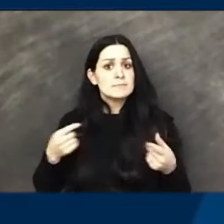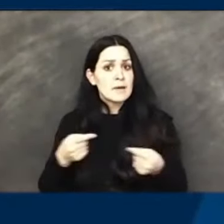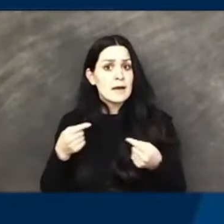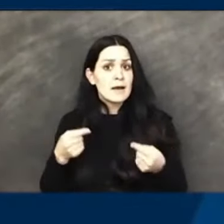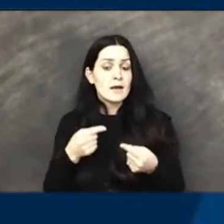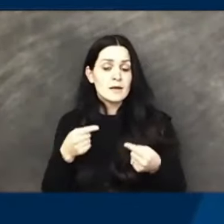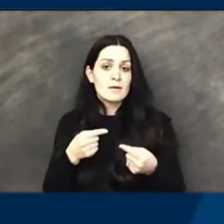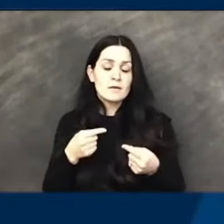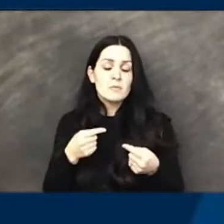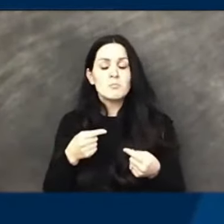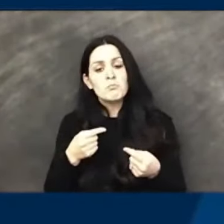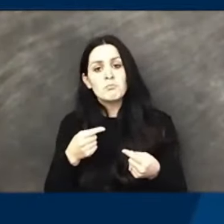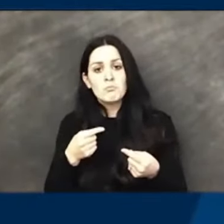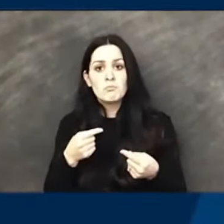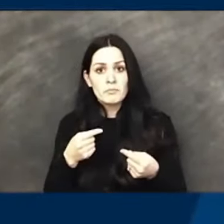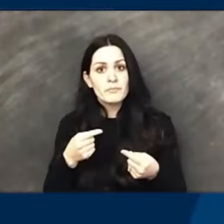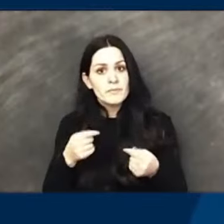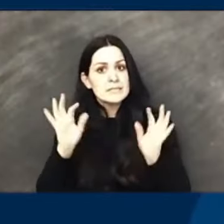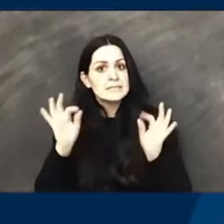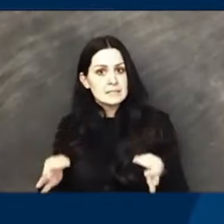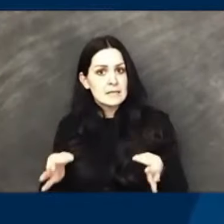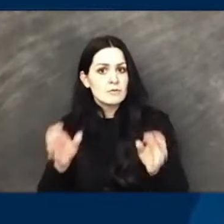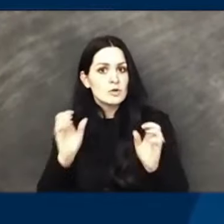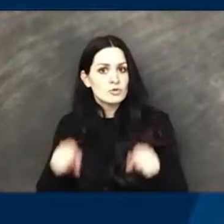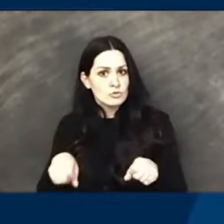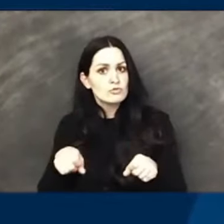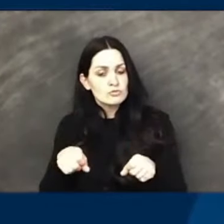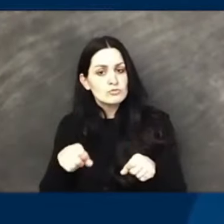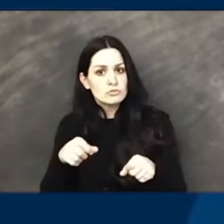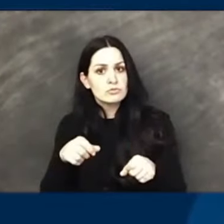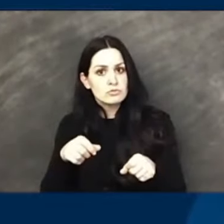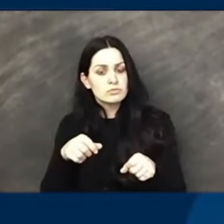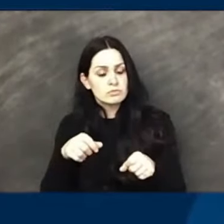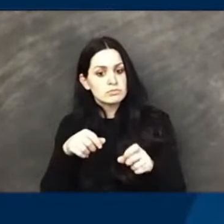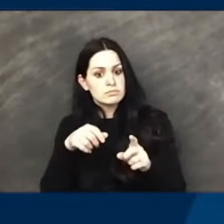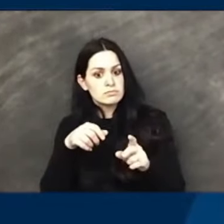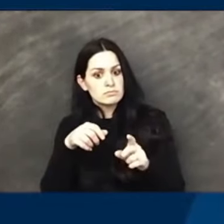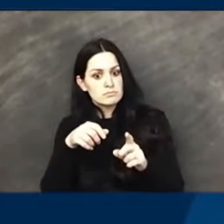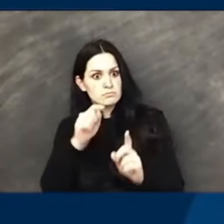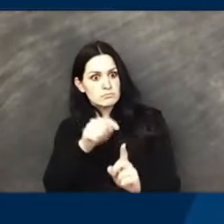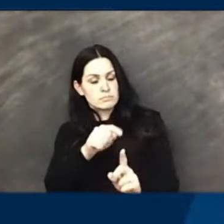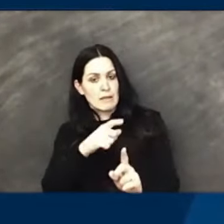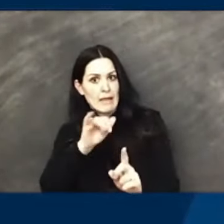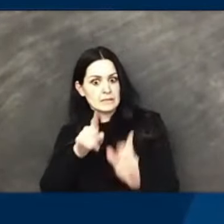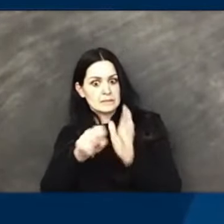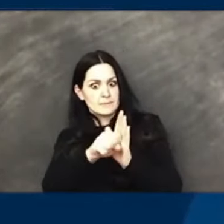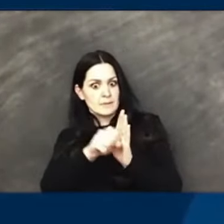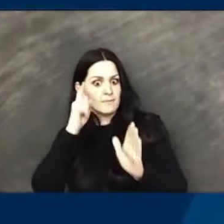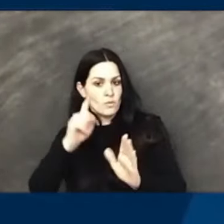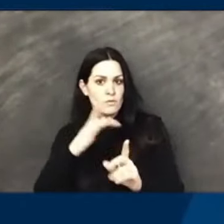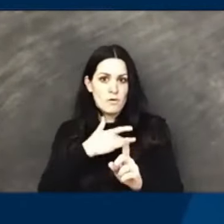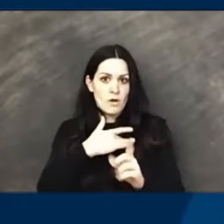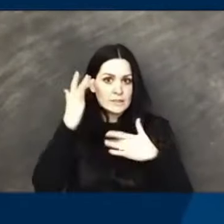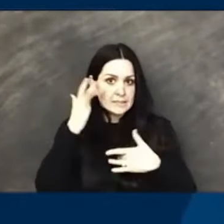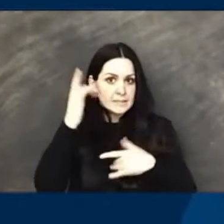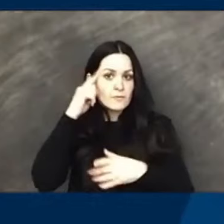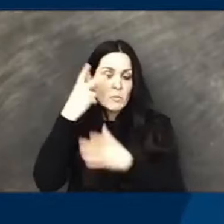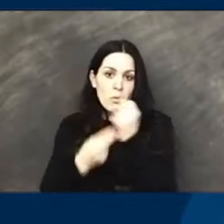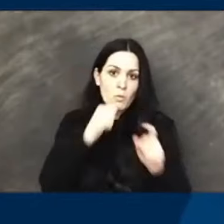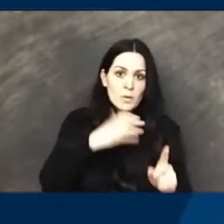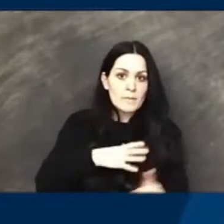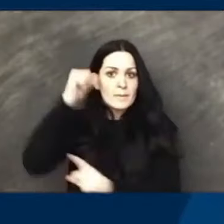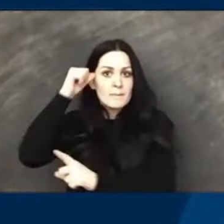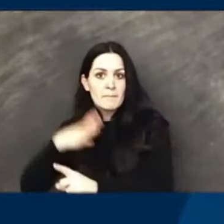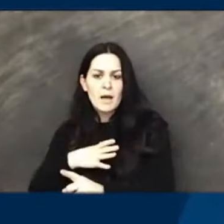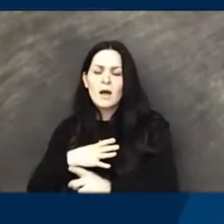a symptom that could be indicative of a heart condition in both men and in women. So I don't want to say that chest